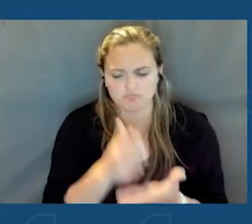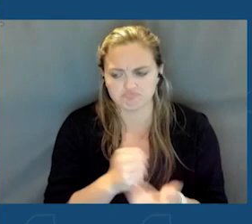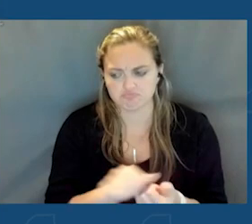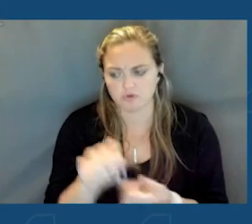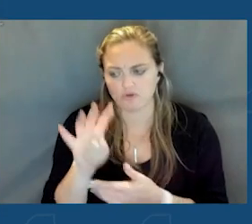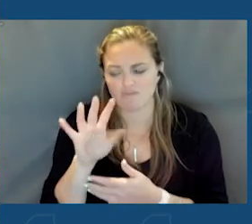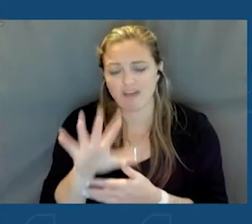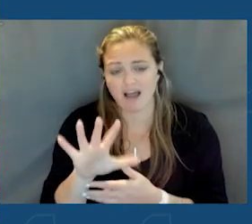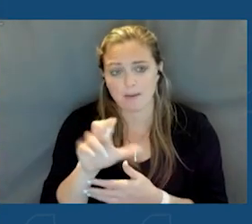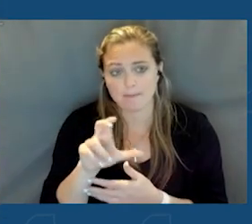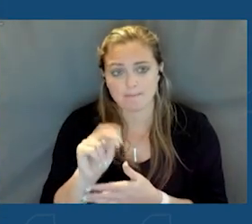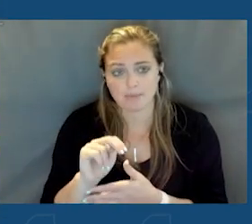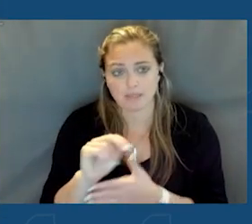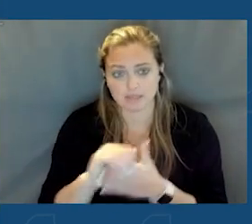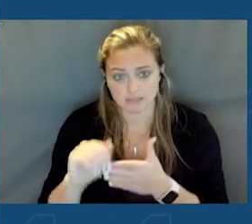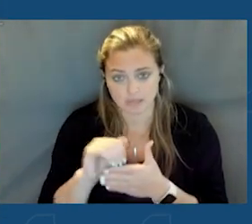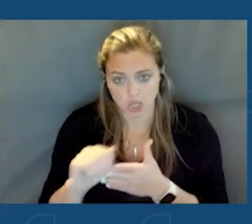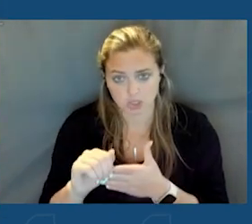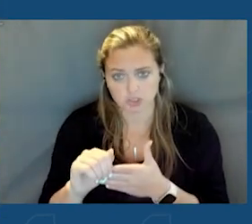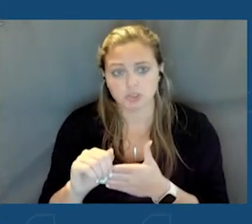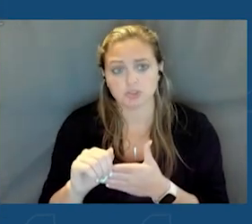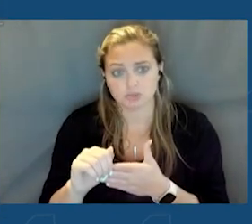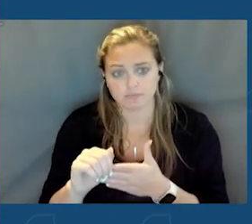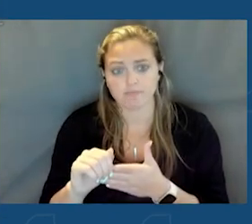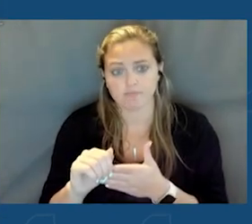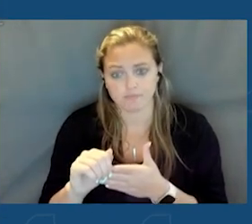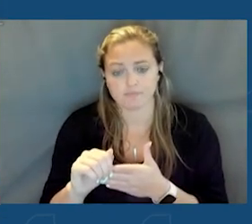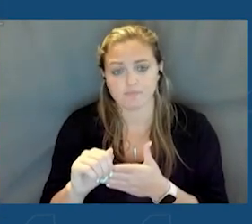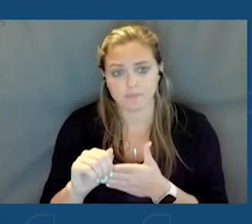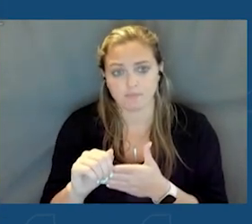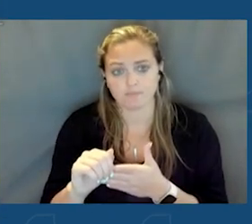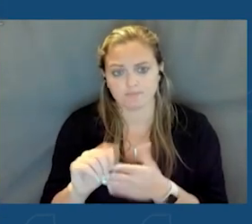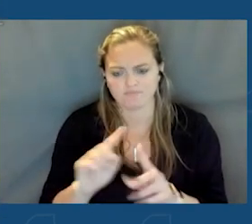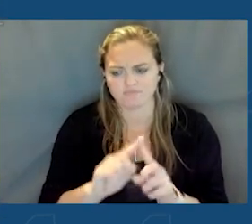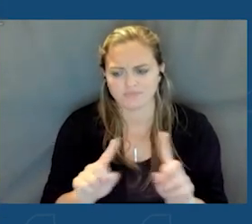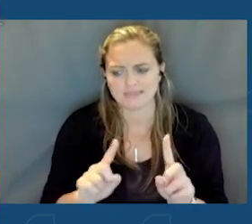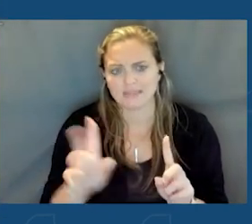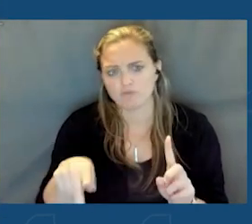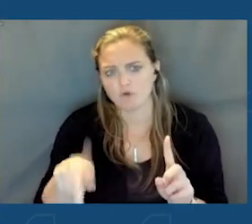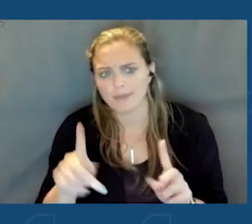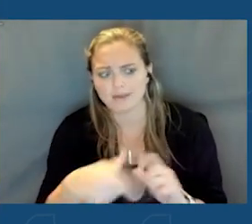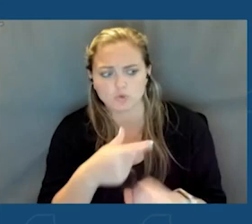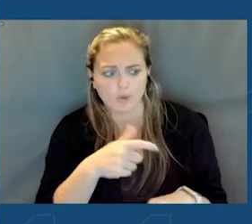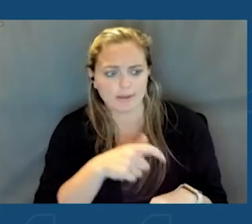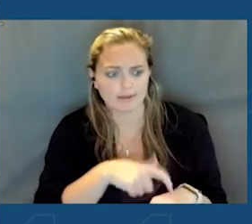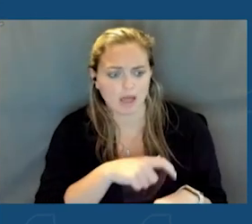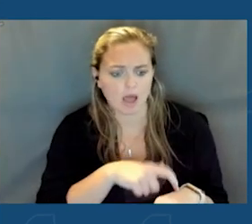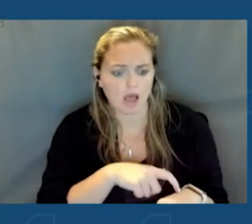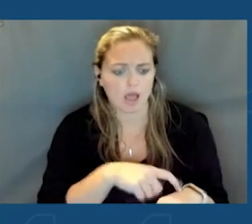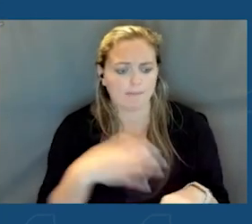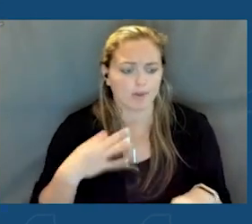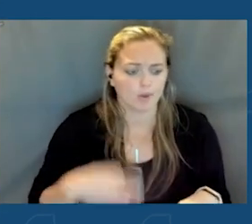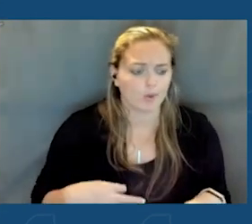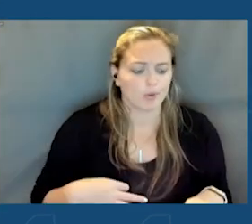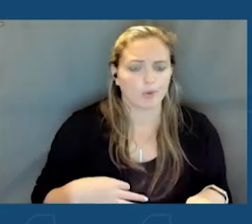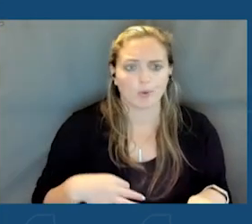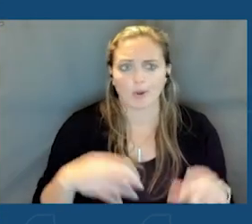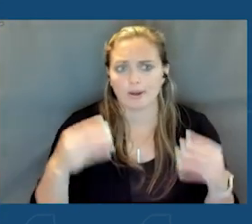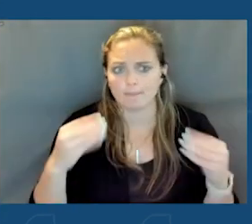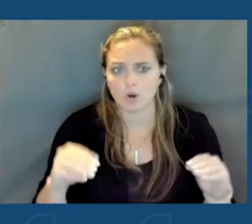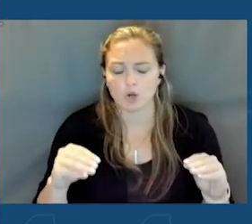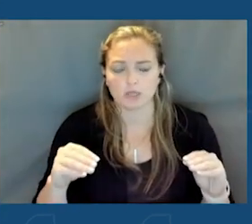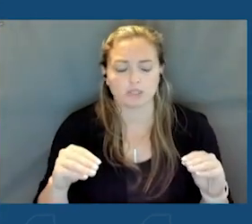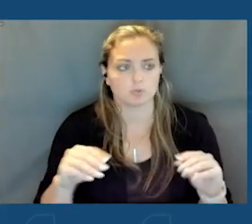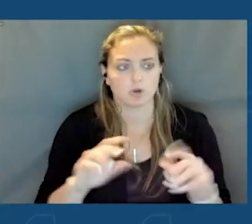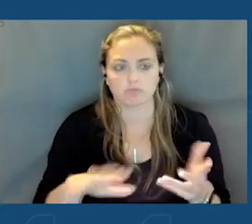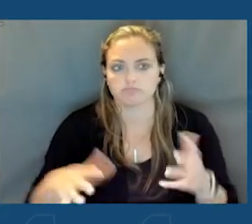$5 billion of capital from a syndicate of banks at a time when the credit markets were dislocating. It's tough